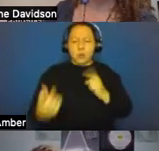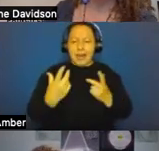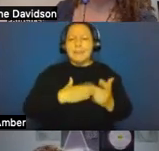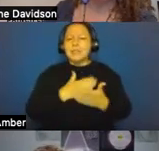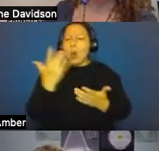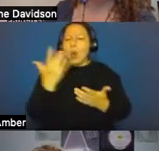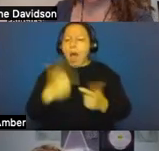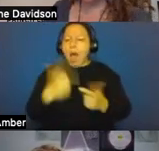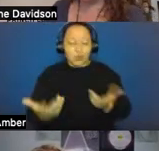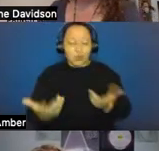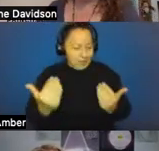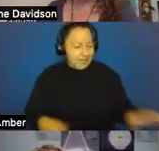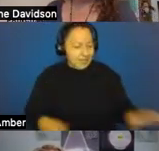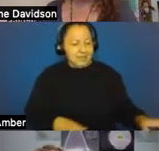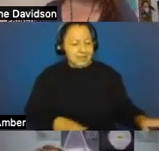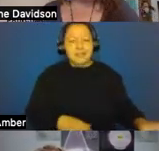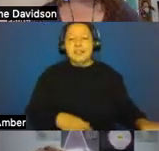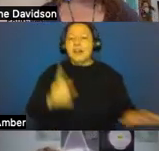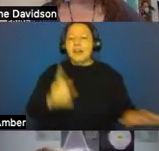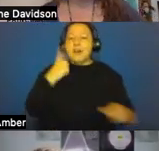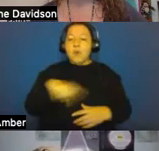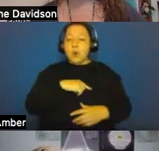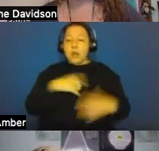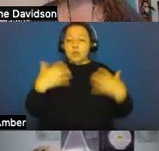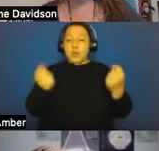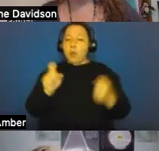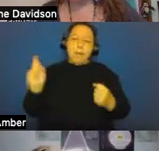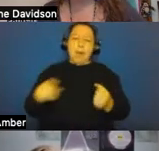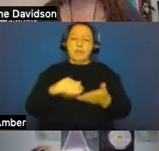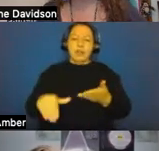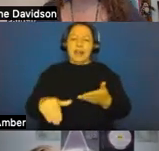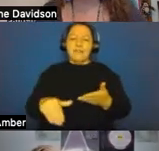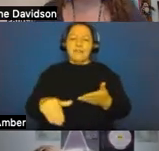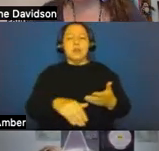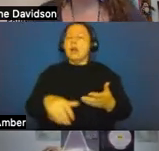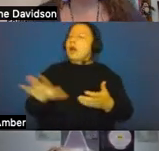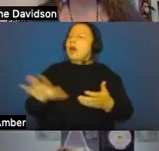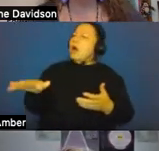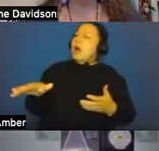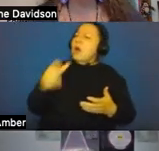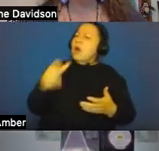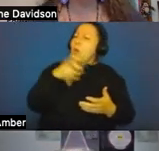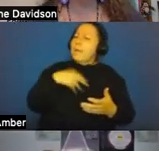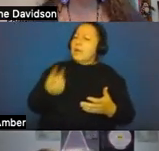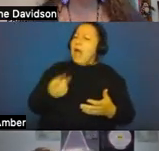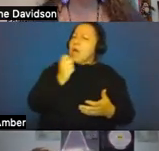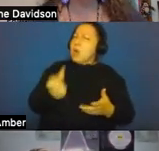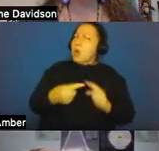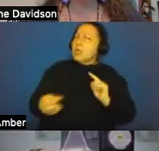you disagree that in order to heal, you have to forgive. I don't disagree or agree. I just think